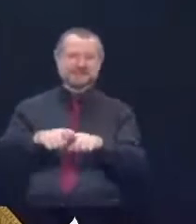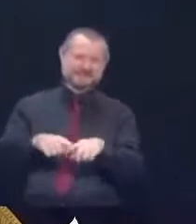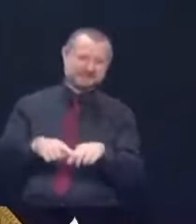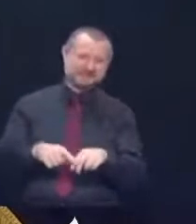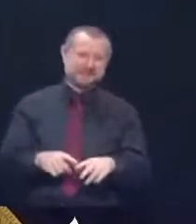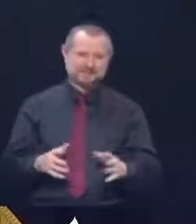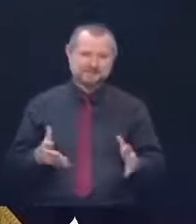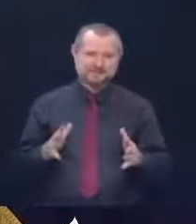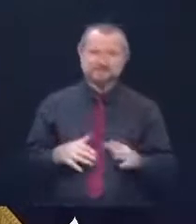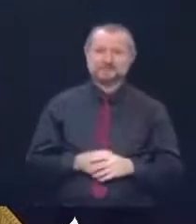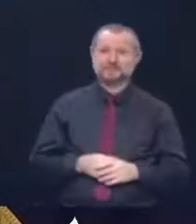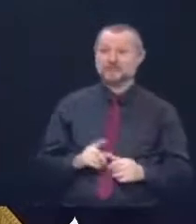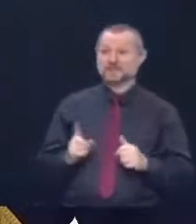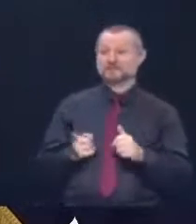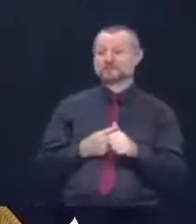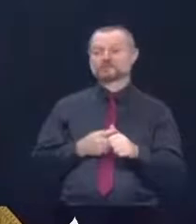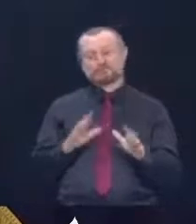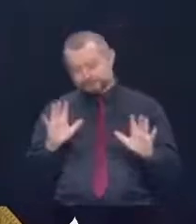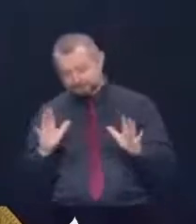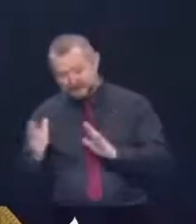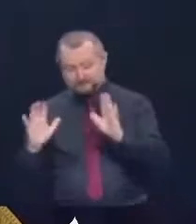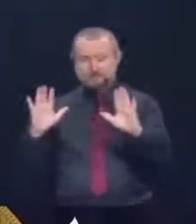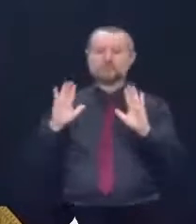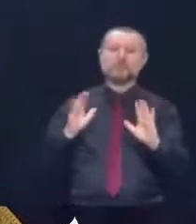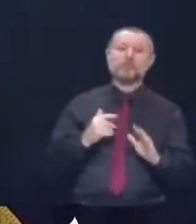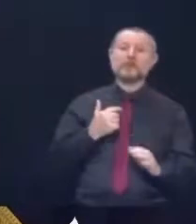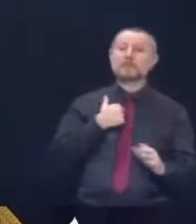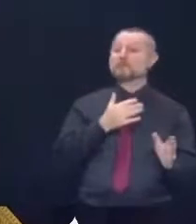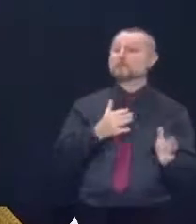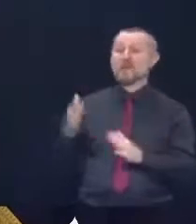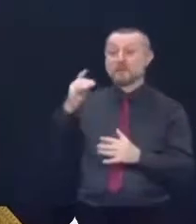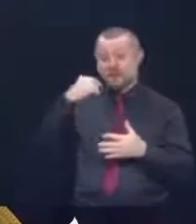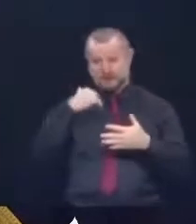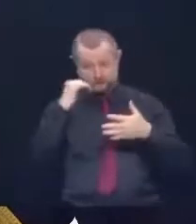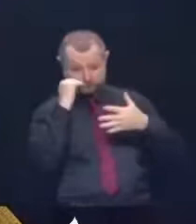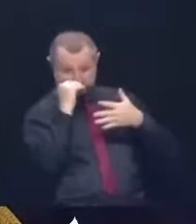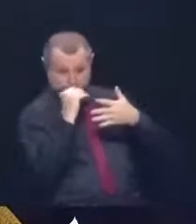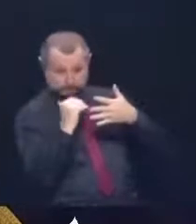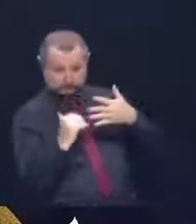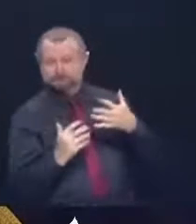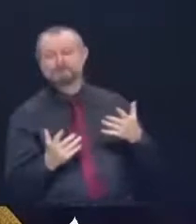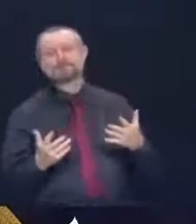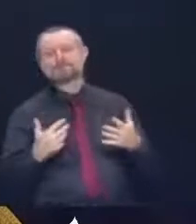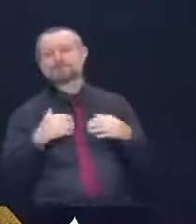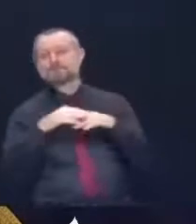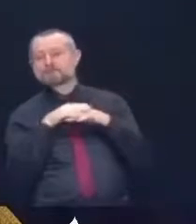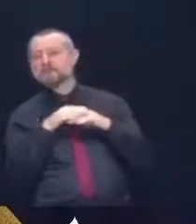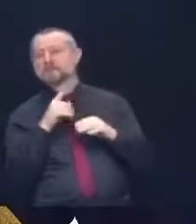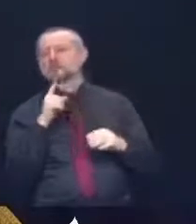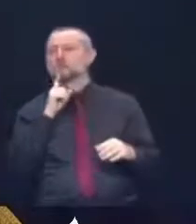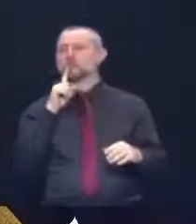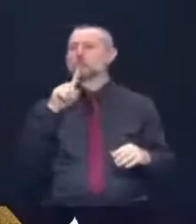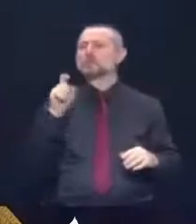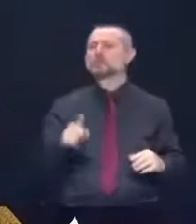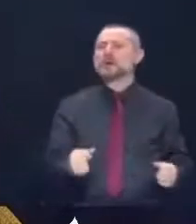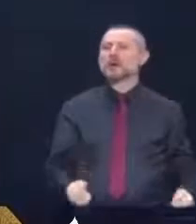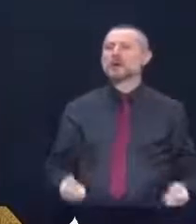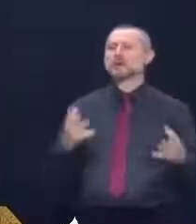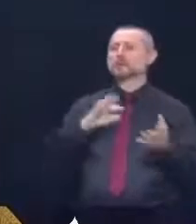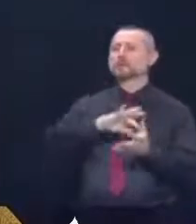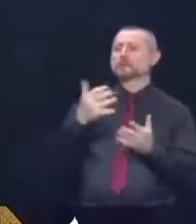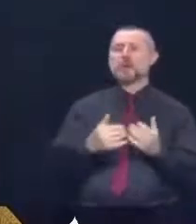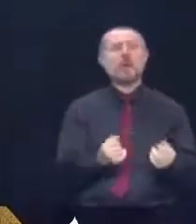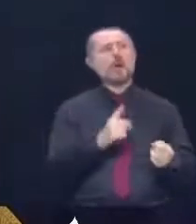first plan, the outline of the plan, the big question is how much product, how quickly, you